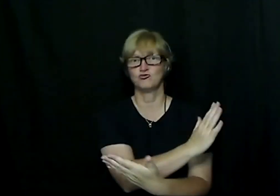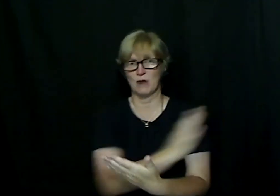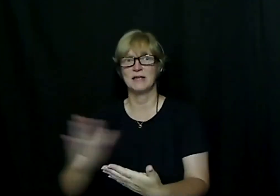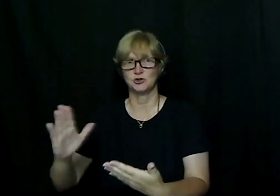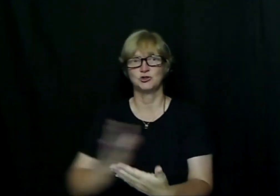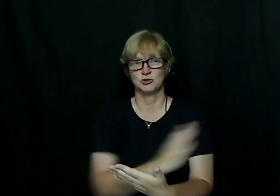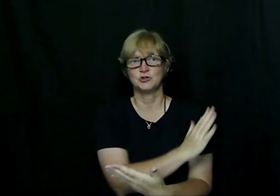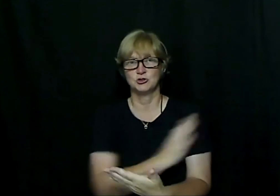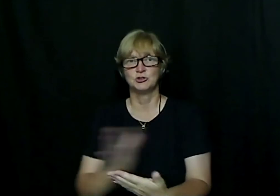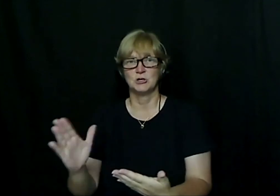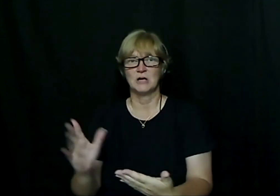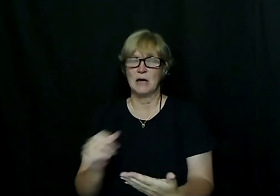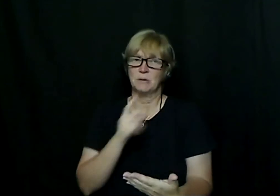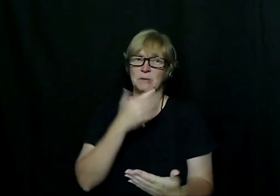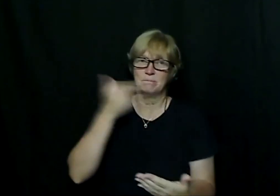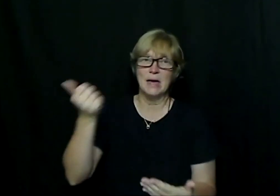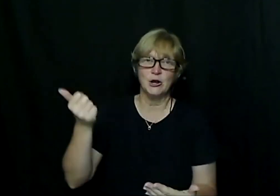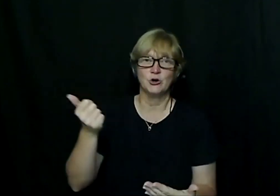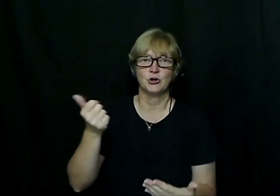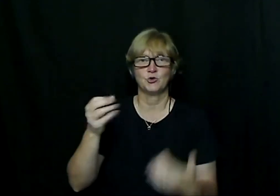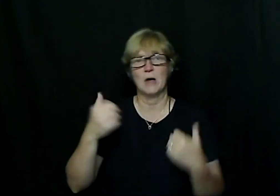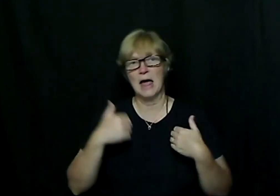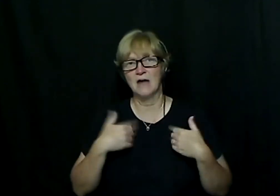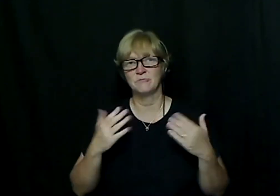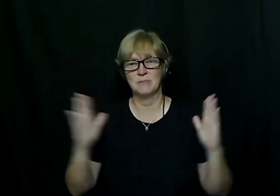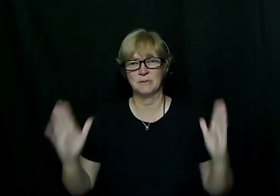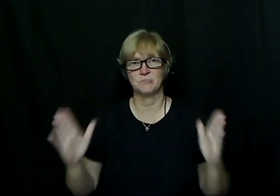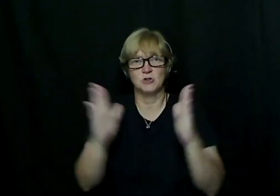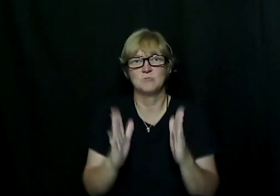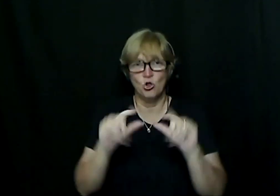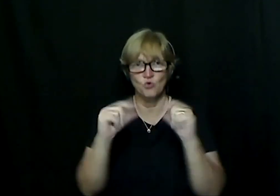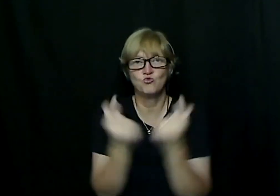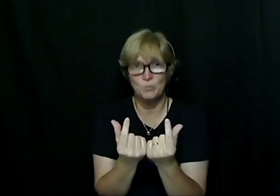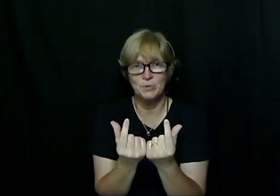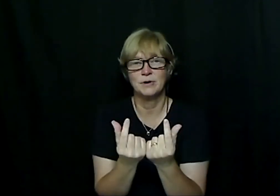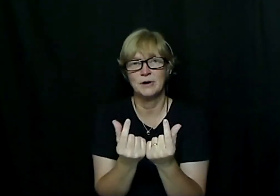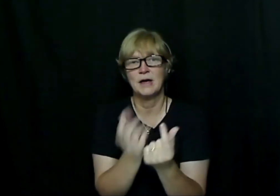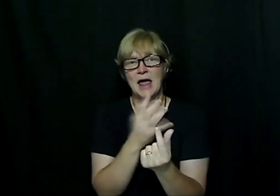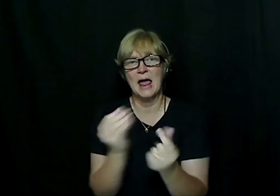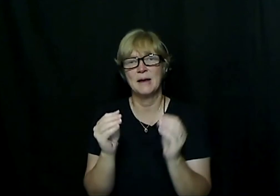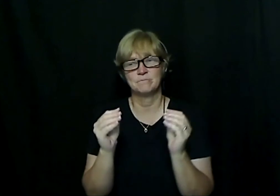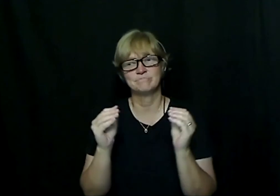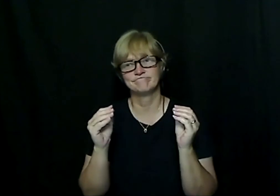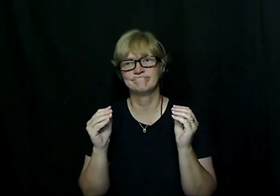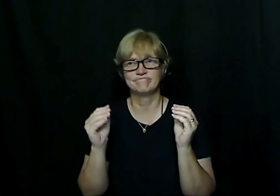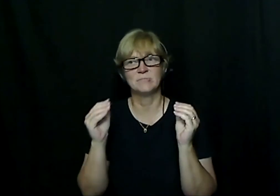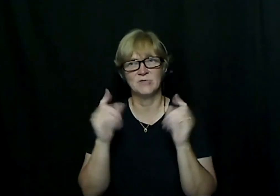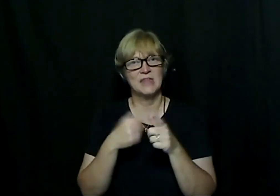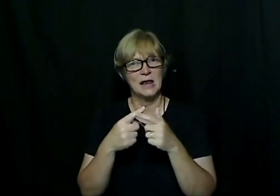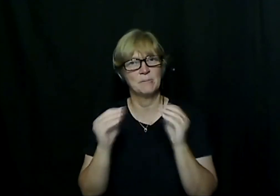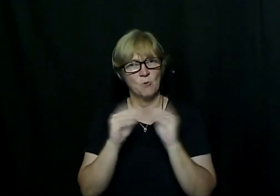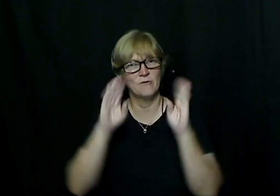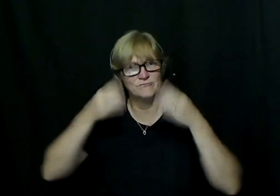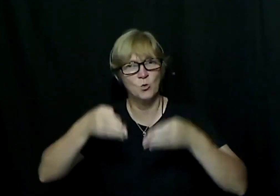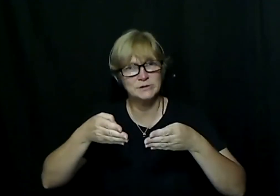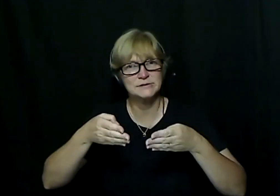would really pay off to just have maybe a smaller group, but then have it really more focused. And then I could also